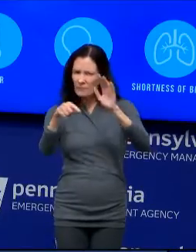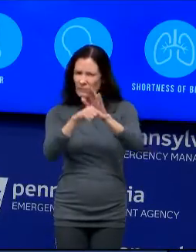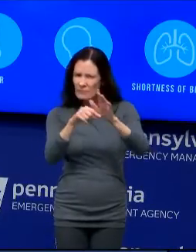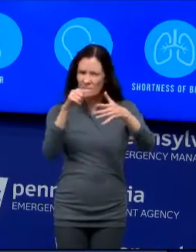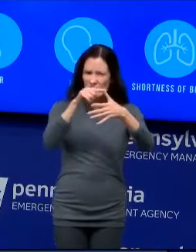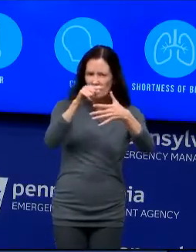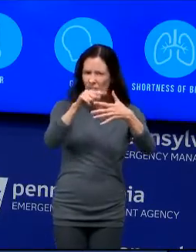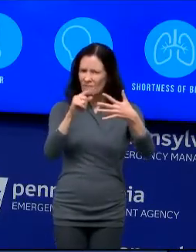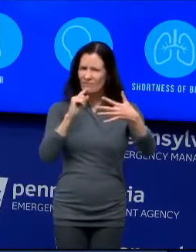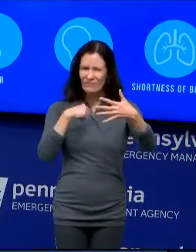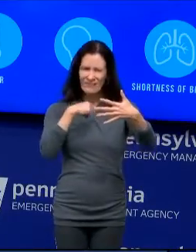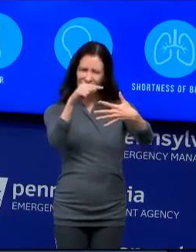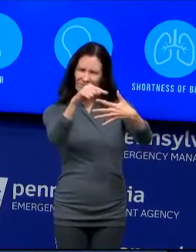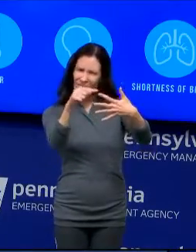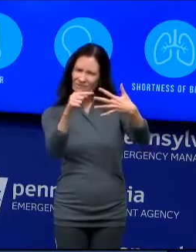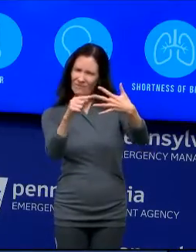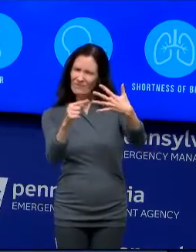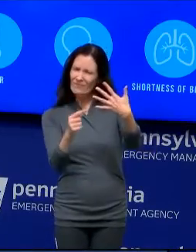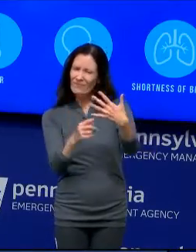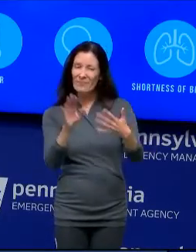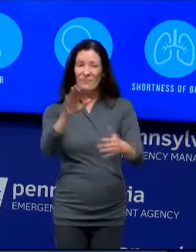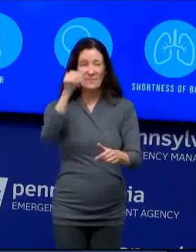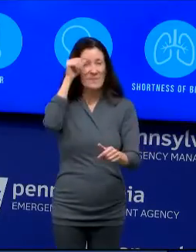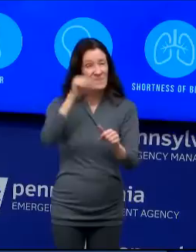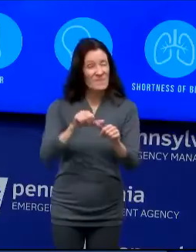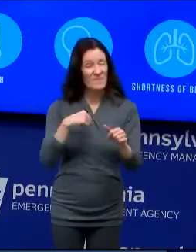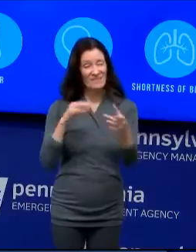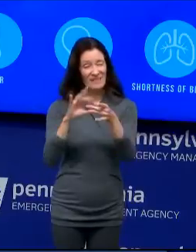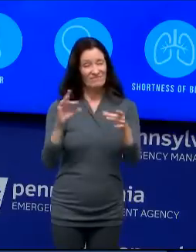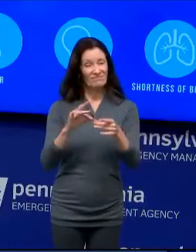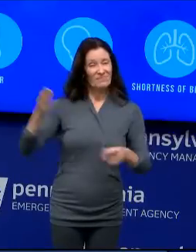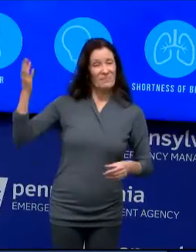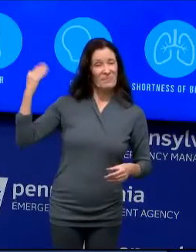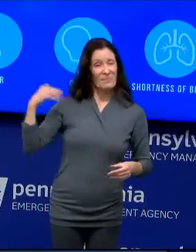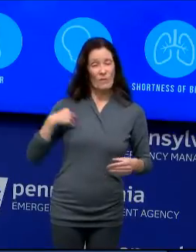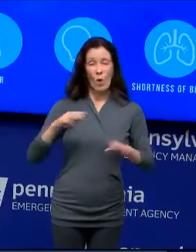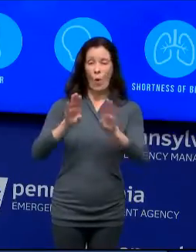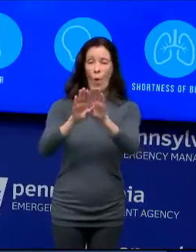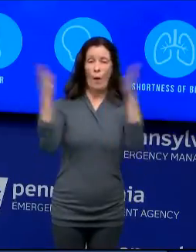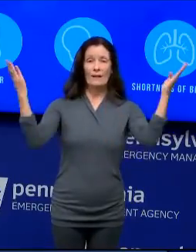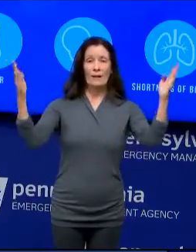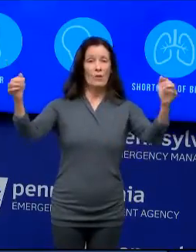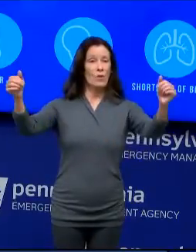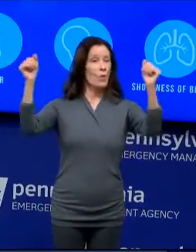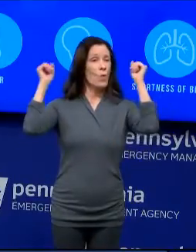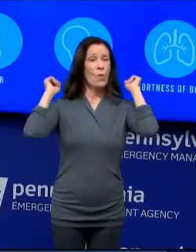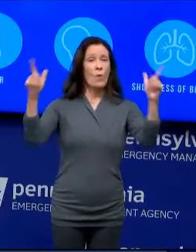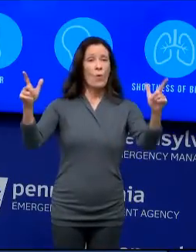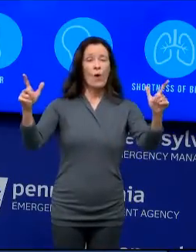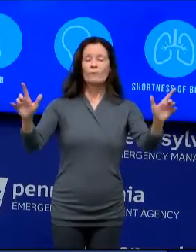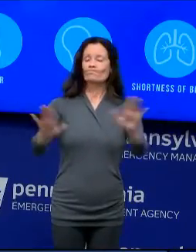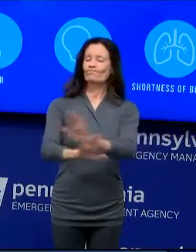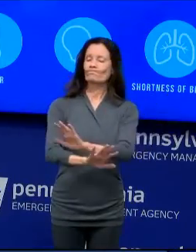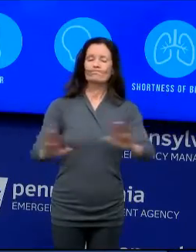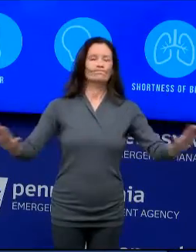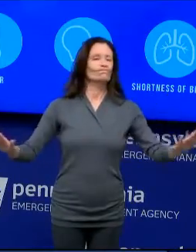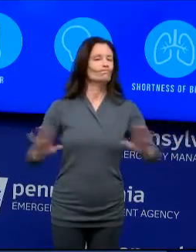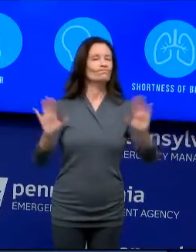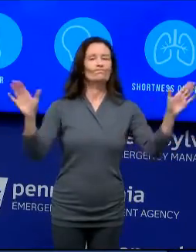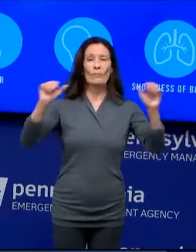be either county or regionally based, and we'll need to see those type of trends in